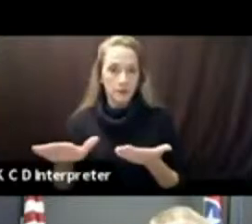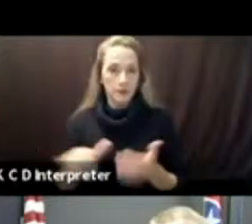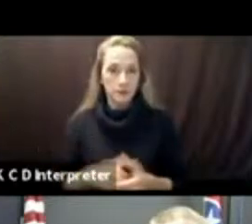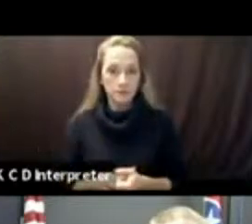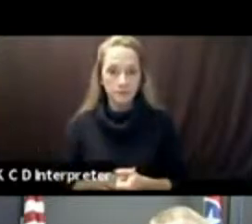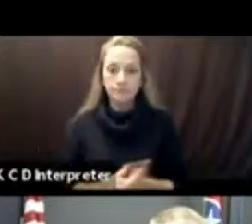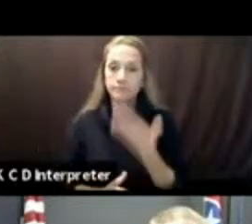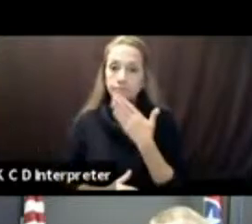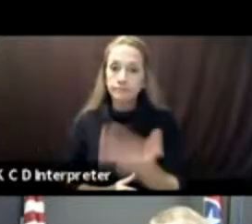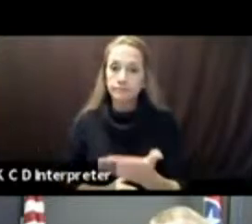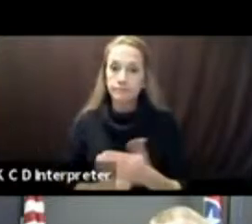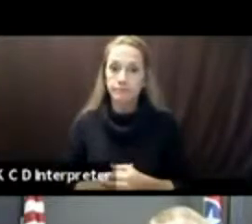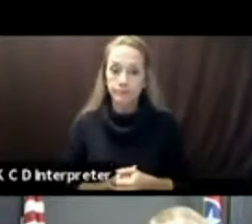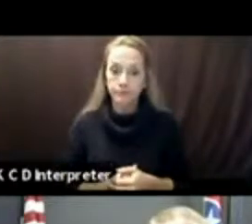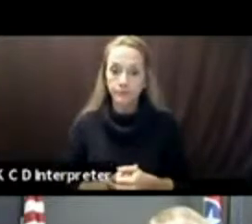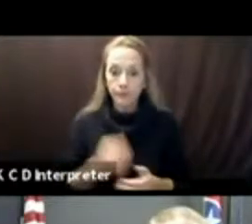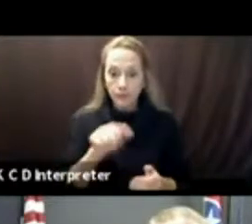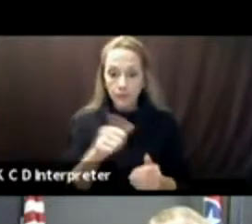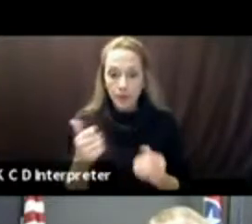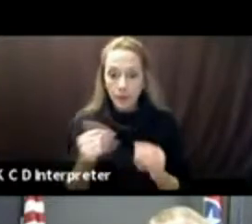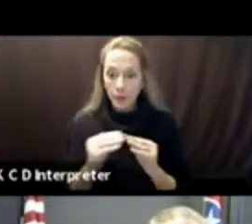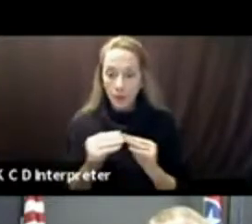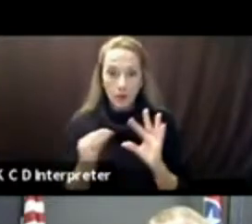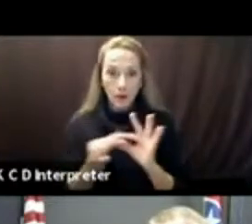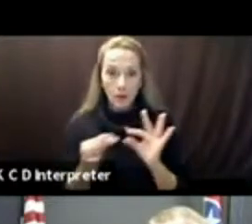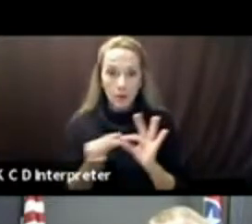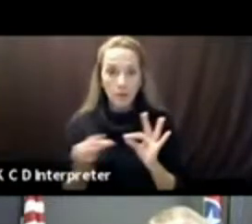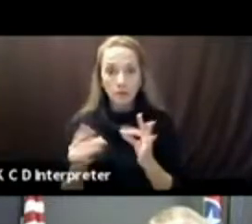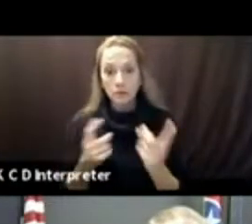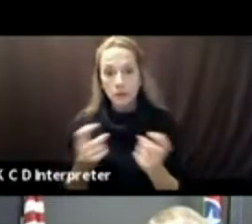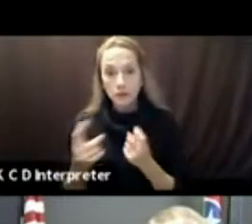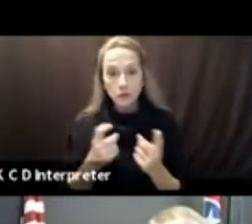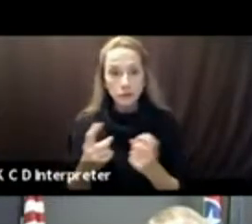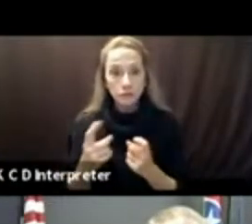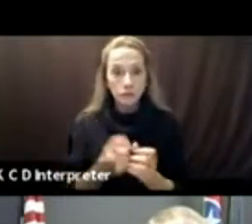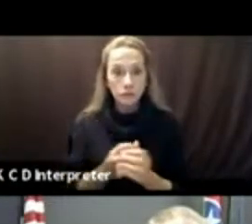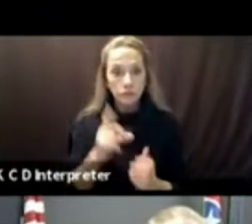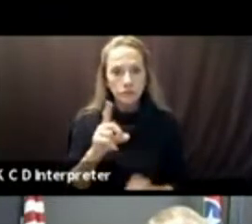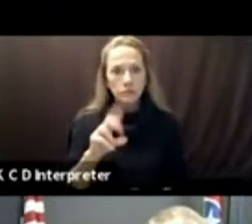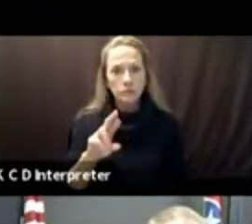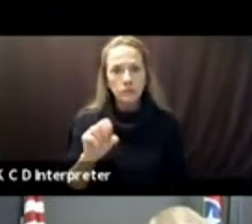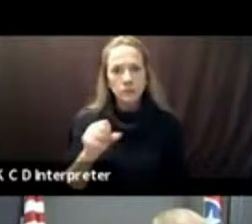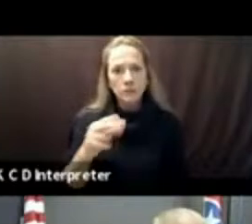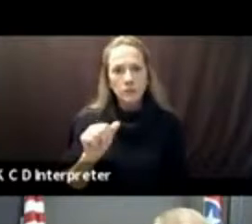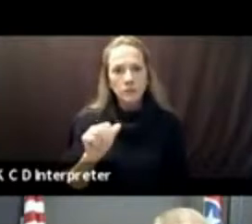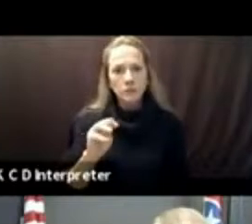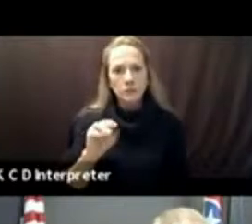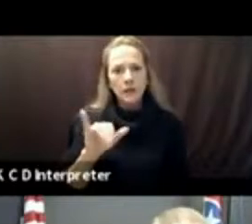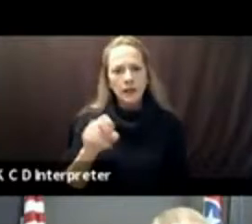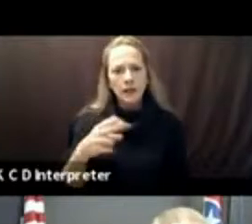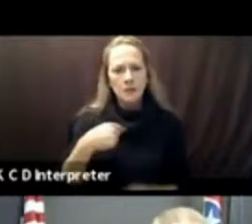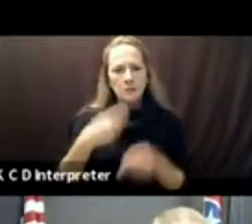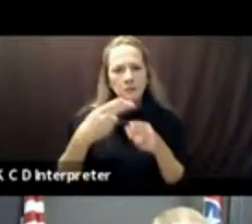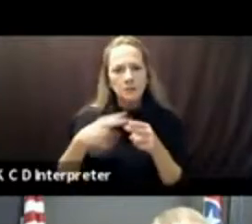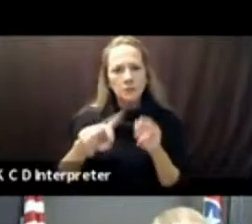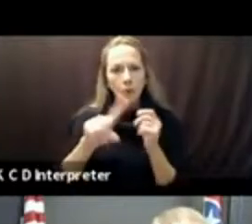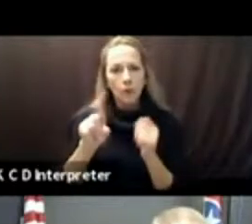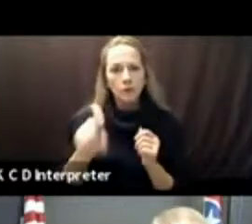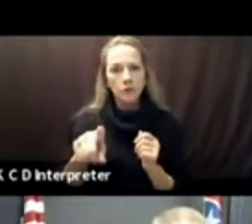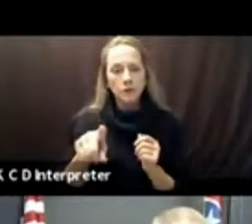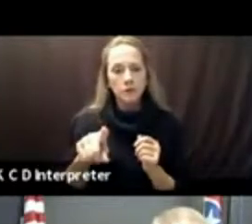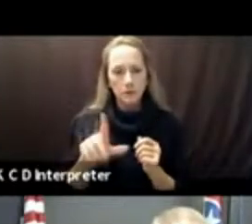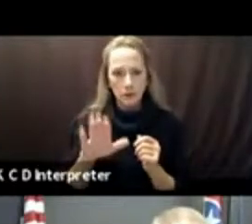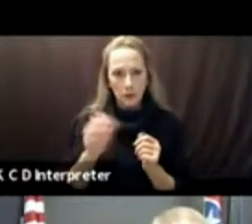Thank you. Any other comments or questions? Dr. Shamiya, I have a brief question.